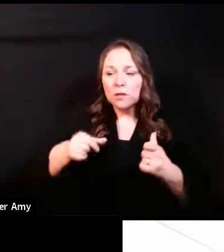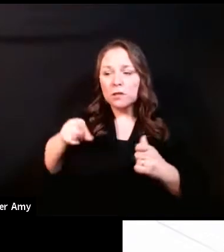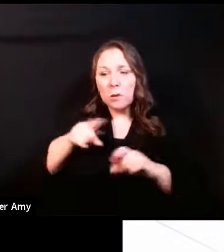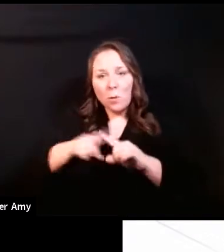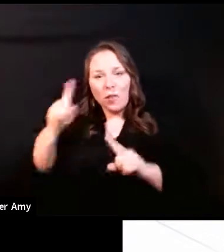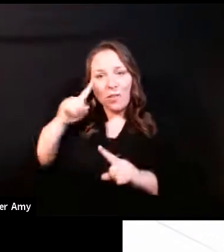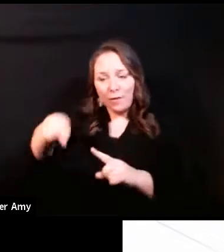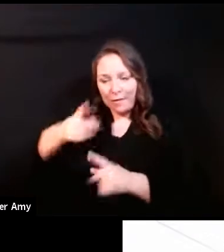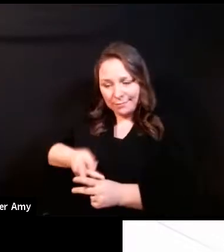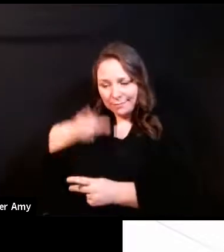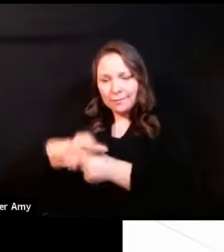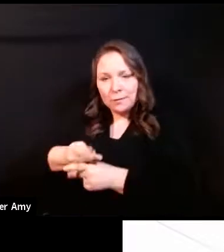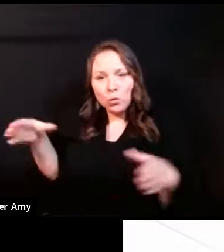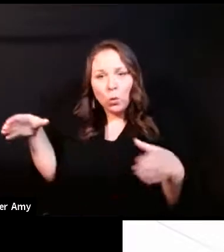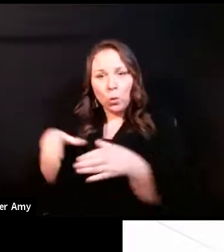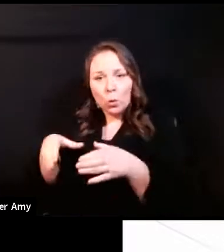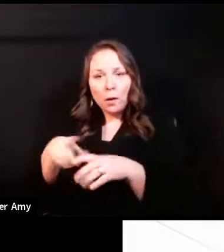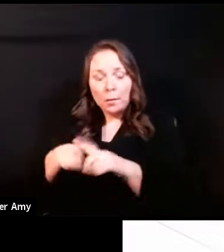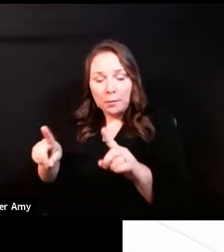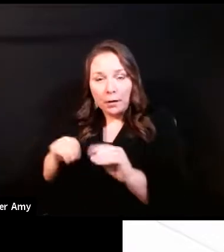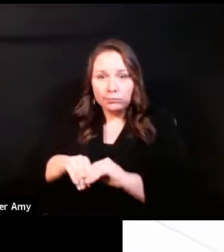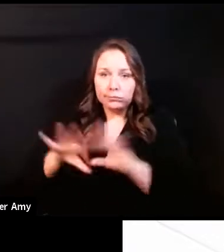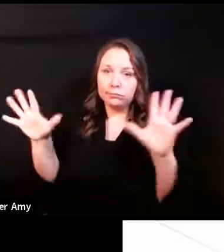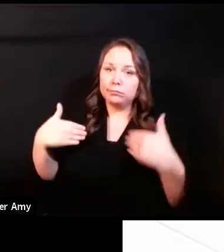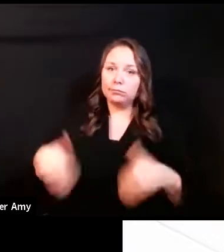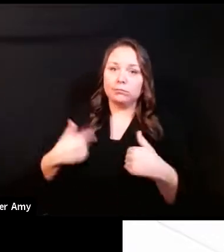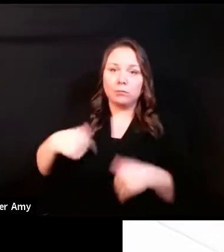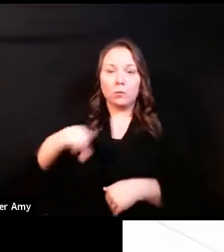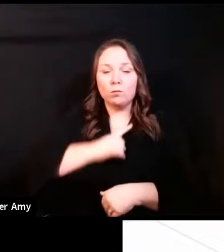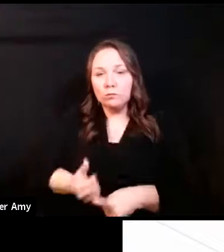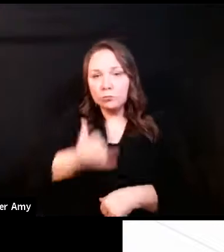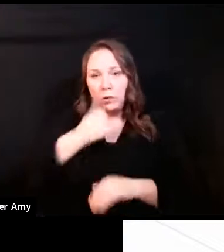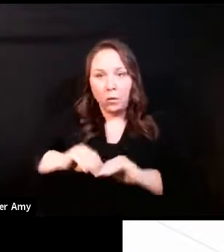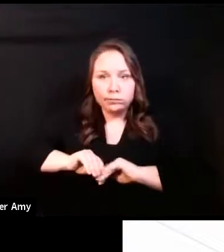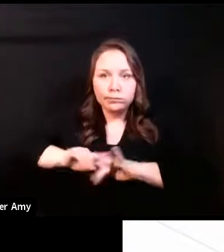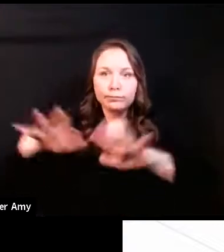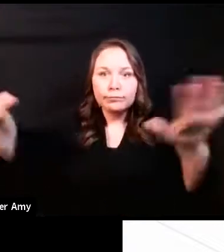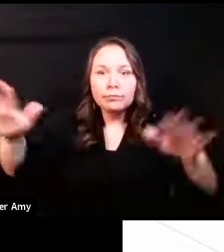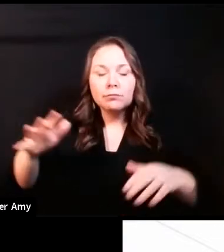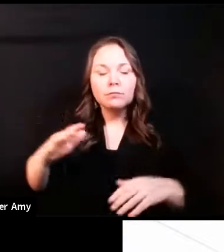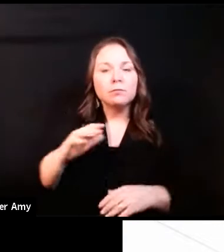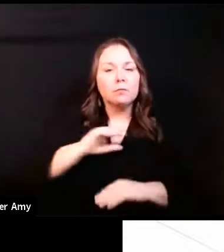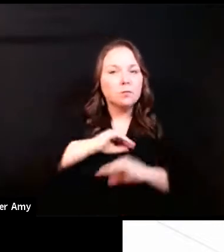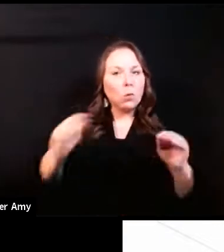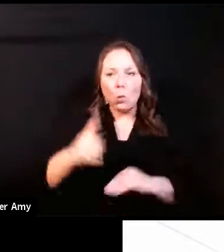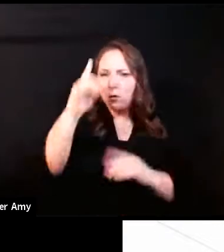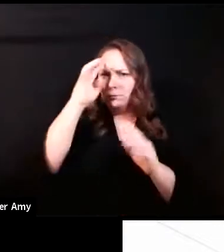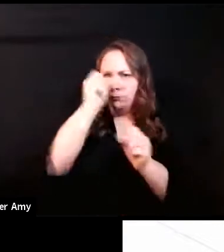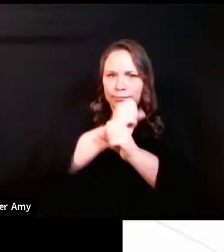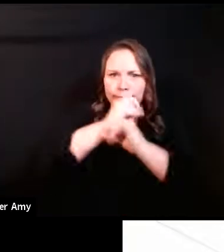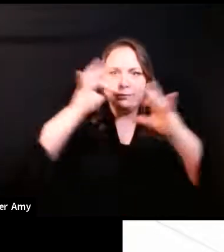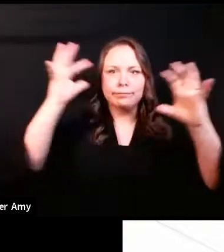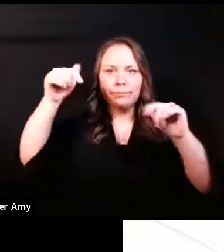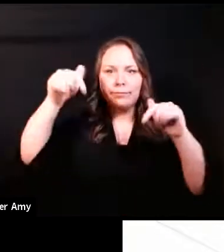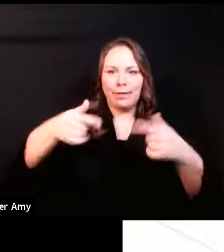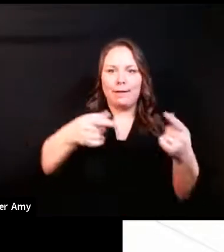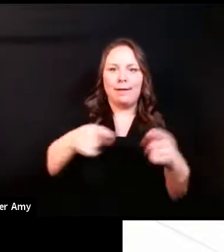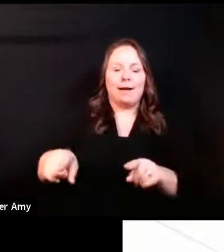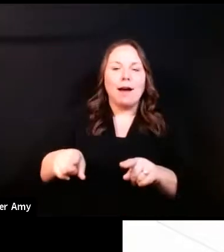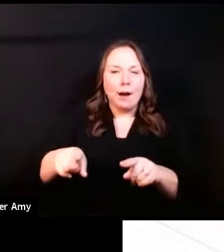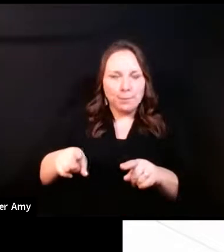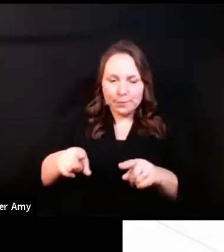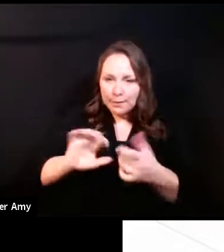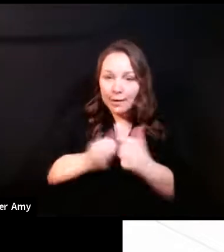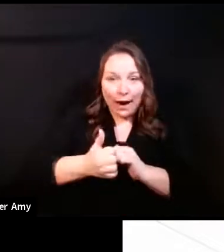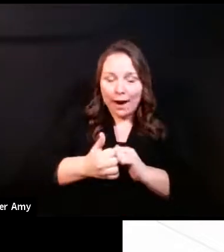contained. But, obviously we've seen that to be quite different. And I don't think anyone probably imagined, this to be on the order